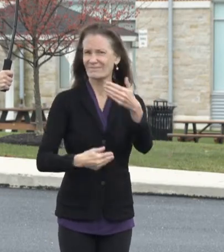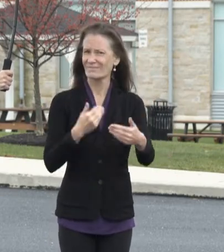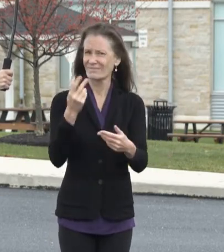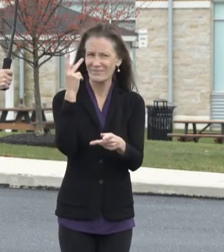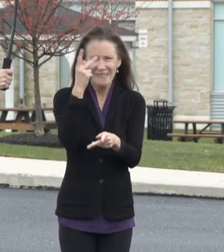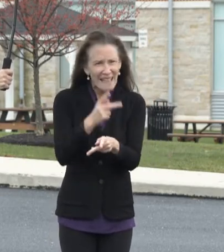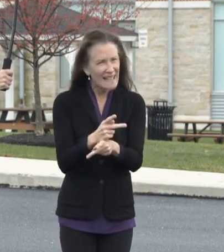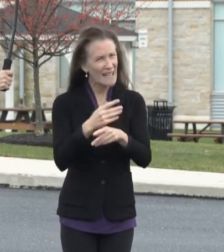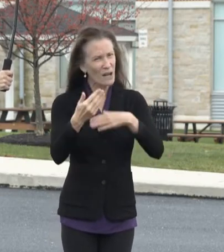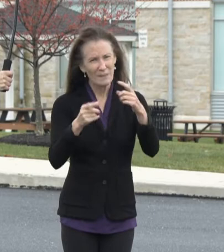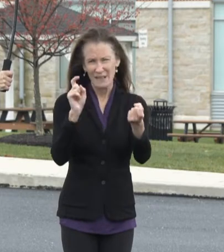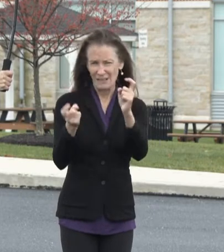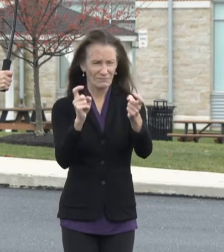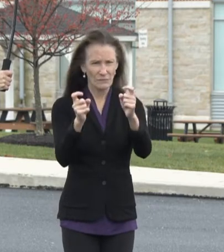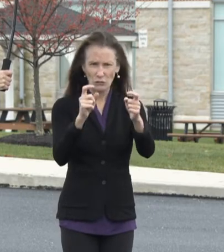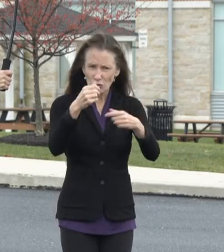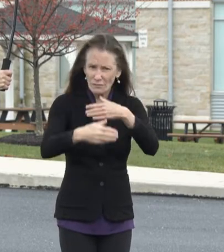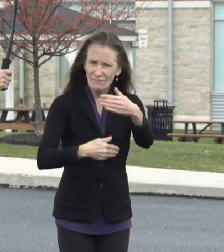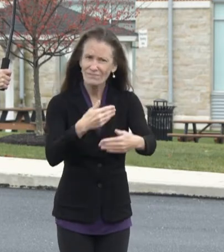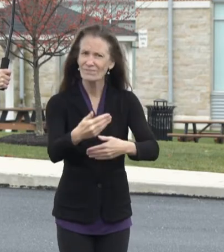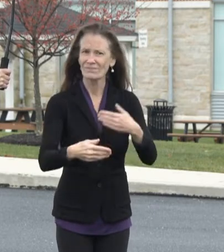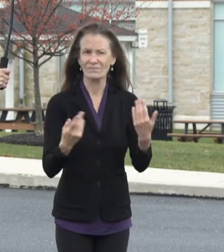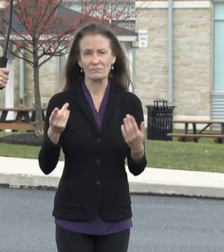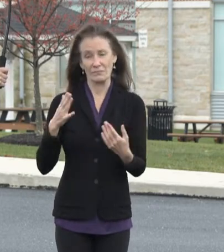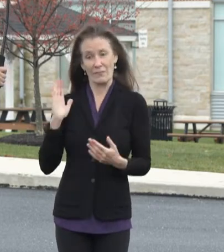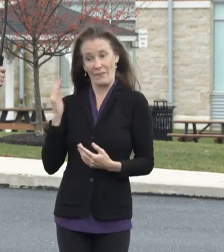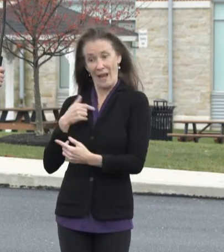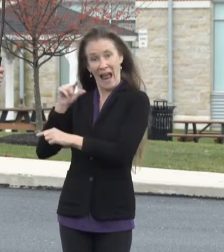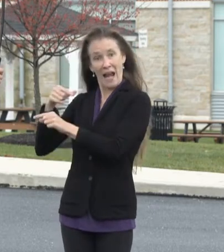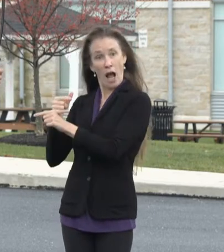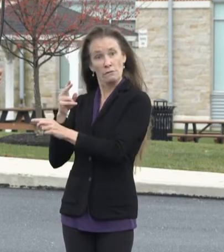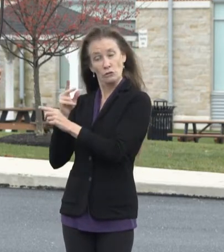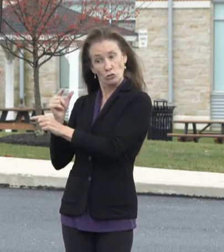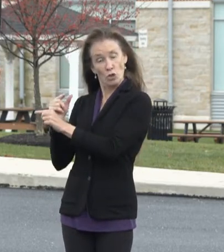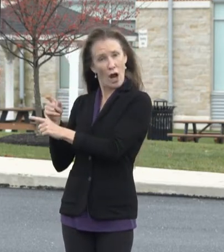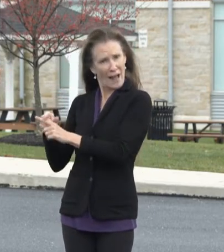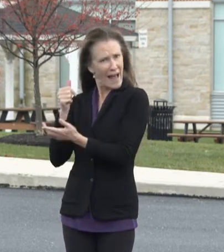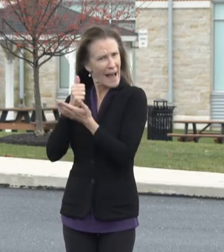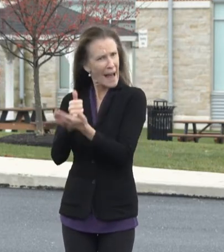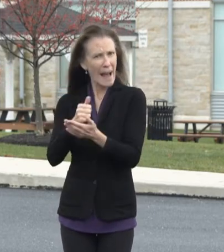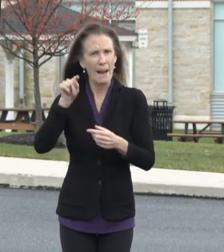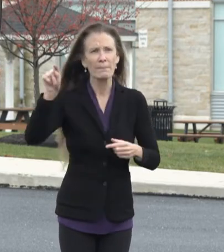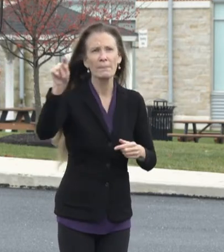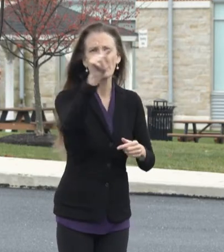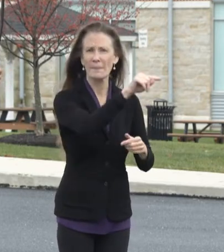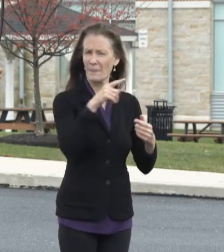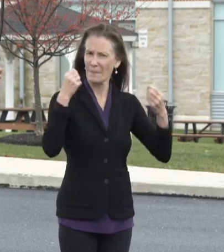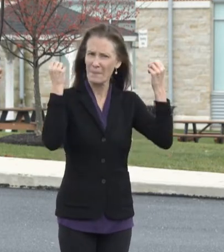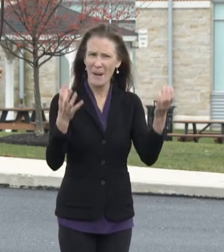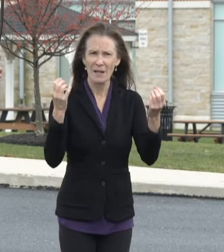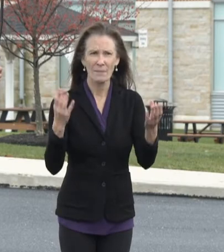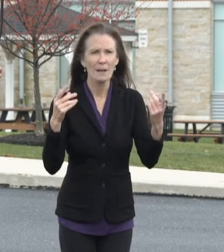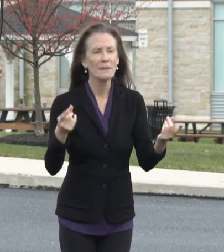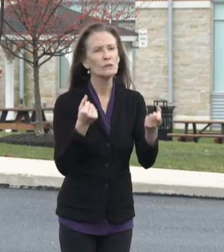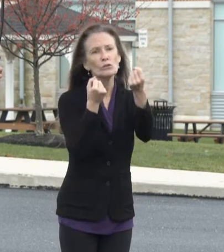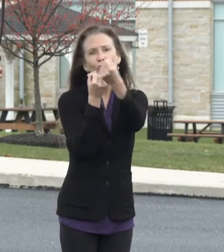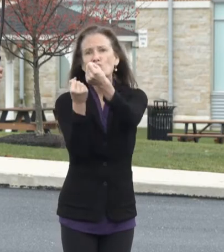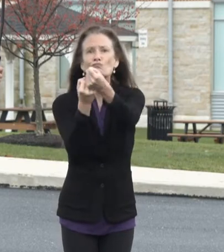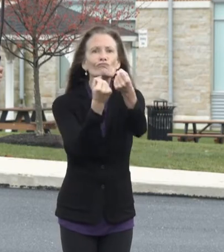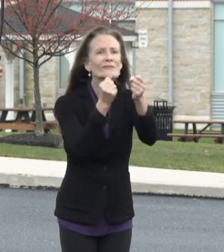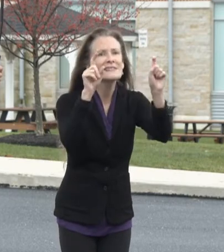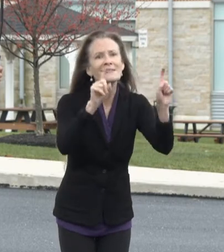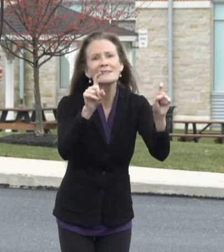Pennsylvania, our Guard has been used, as we heard, for a range of missions, such as supporting testing sites, assembling testing